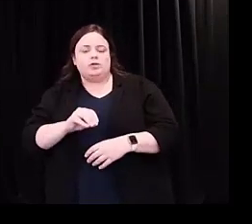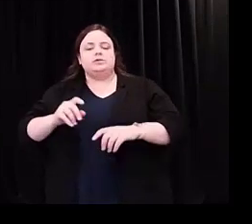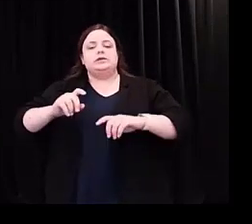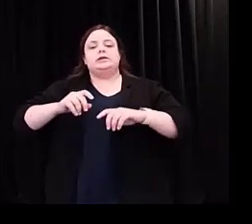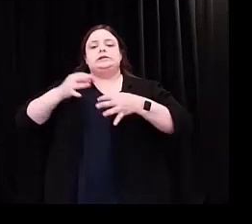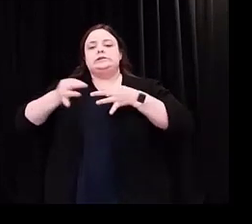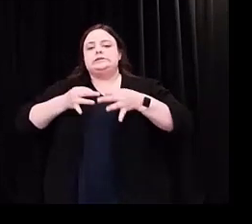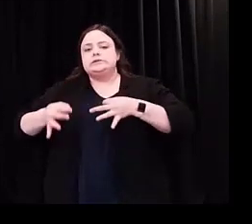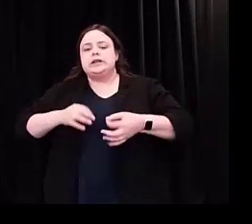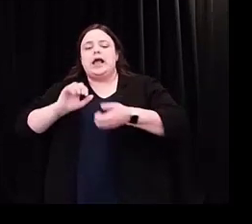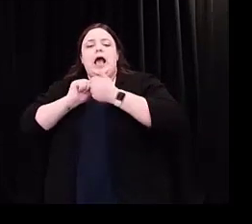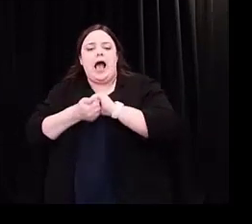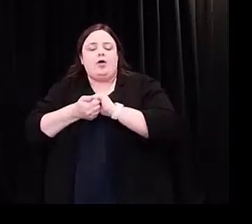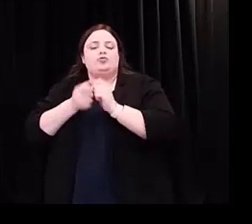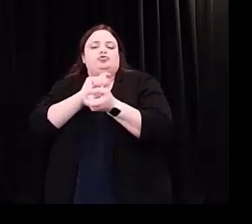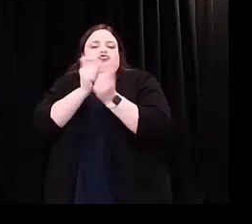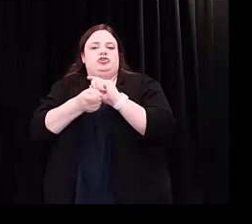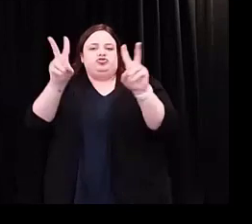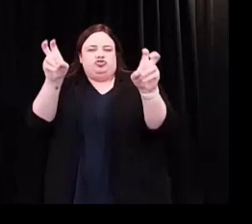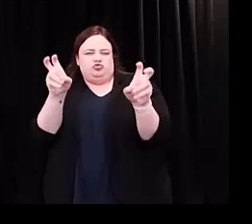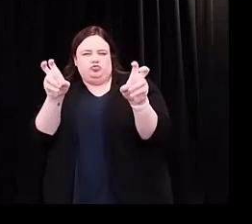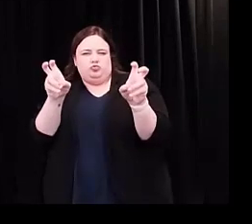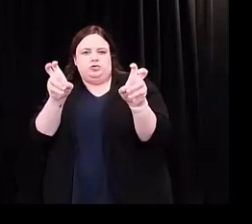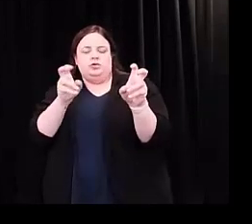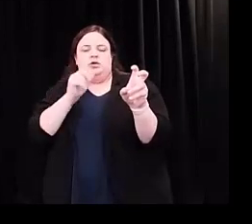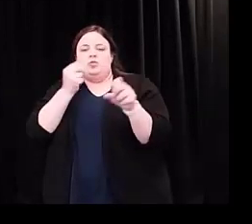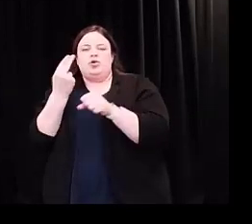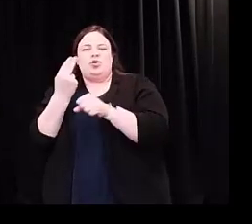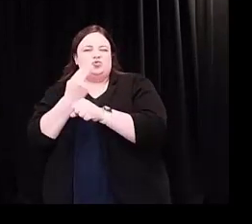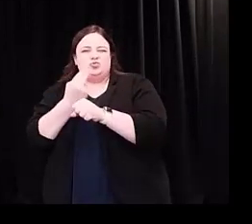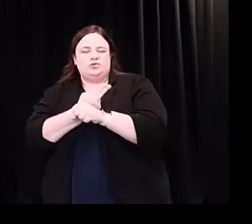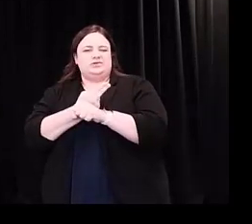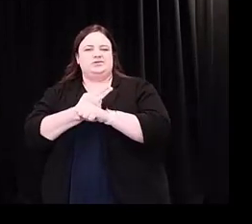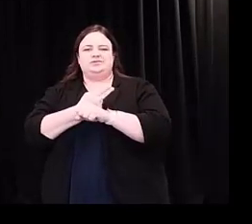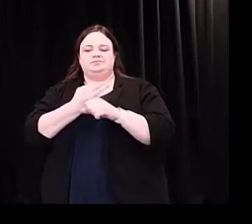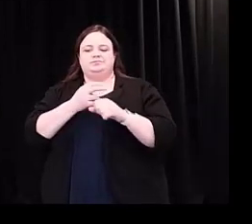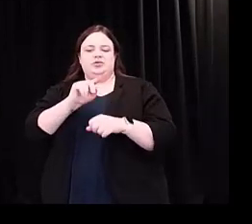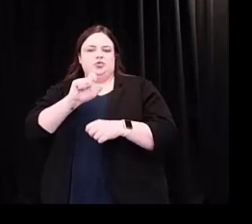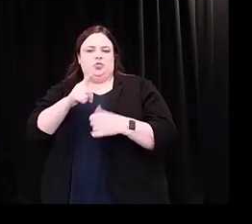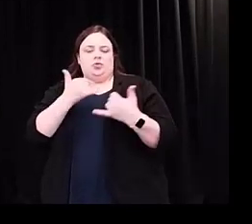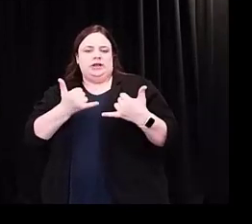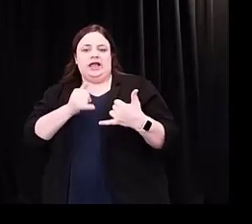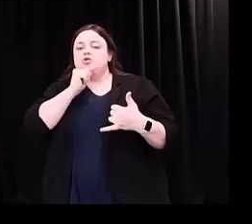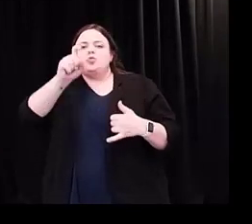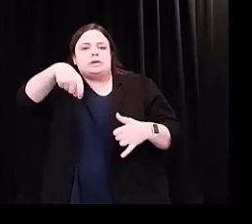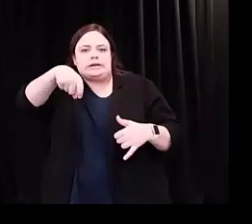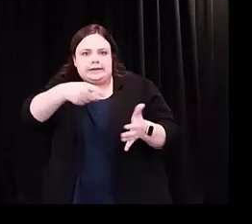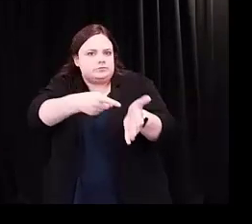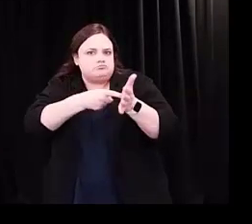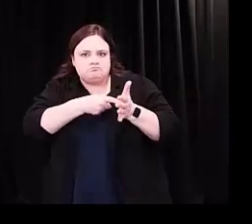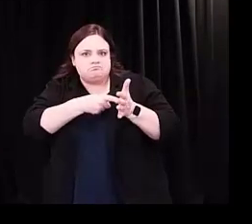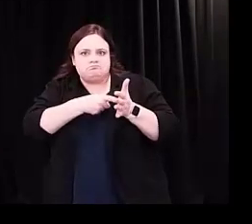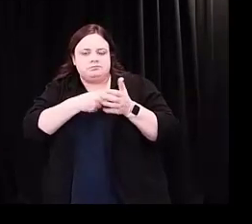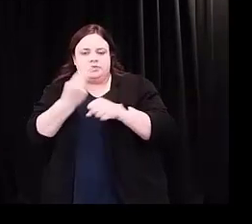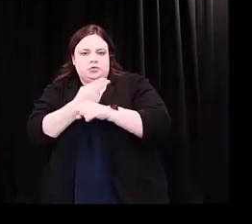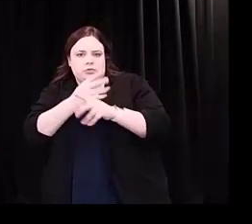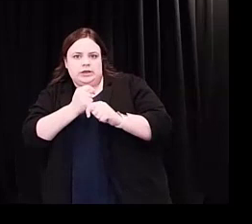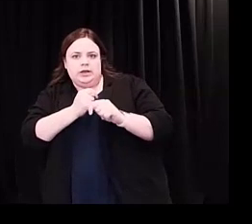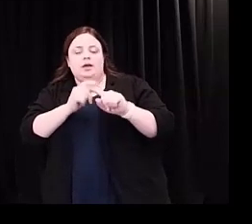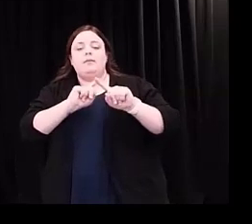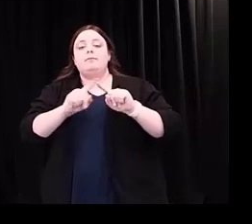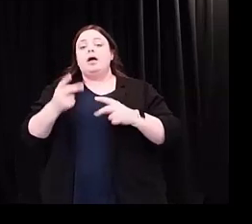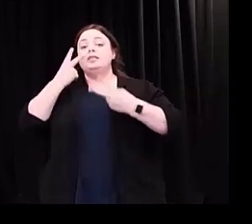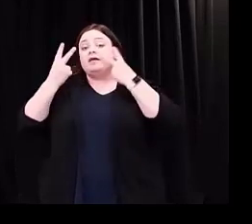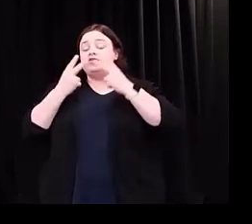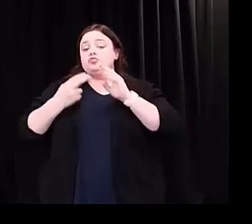fix these issues. We're not using that tool today, really, and you don't need a tool like that, but I think the visual